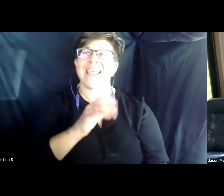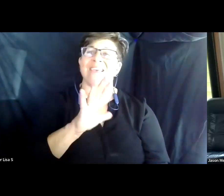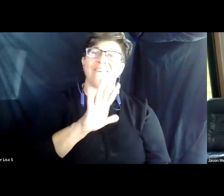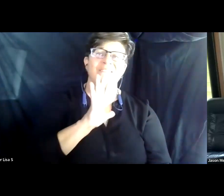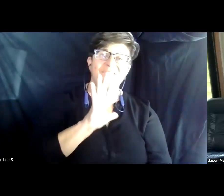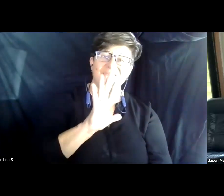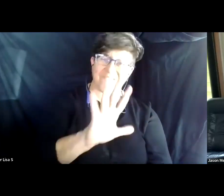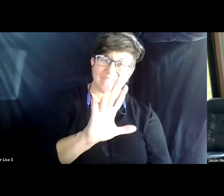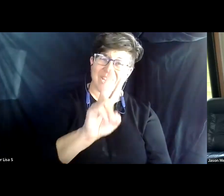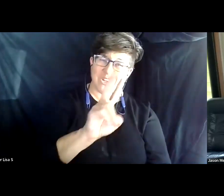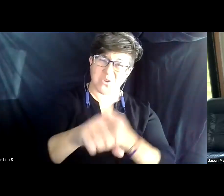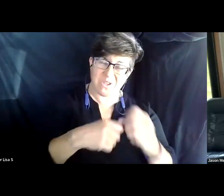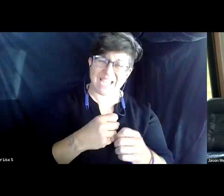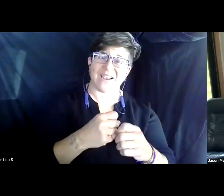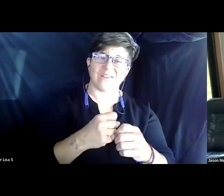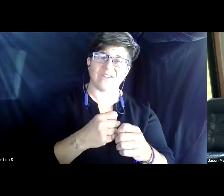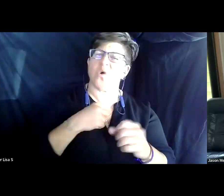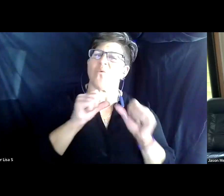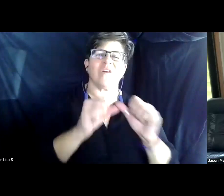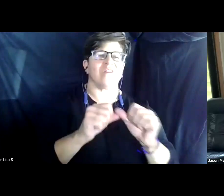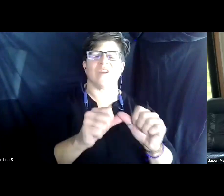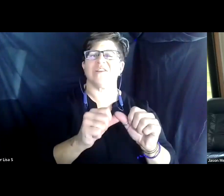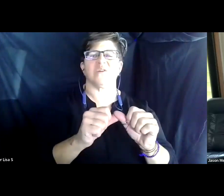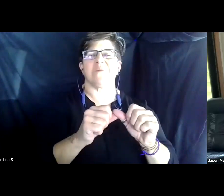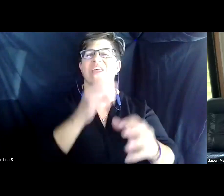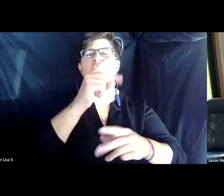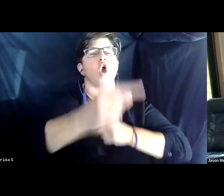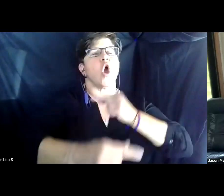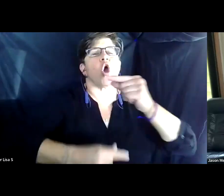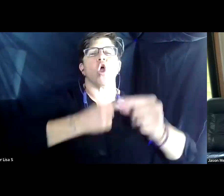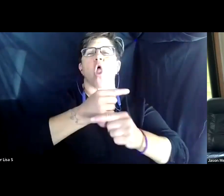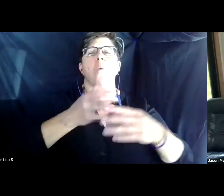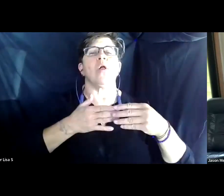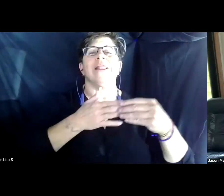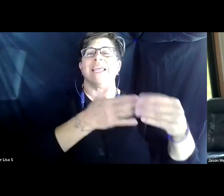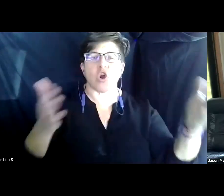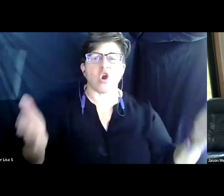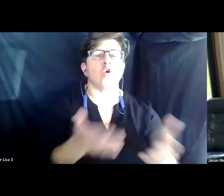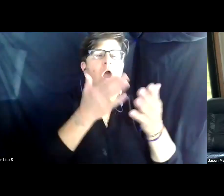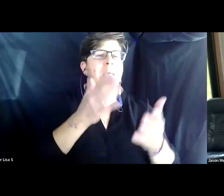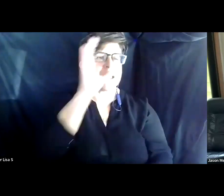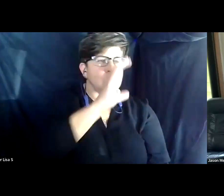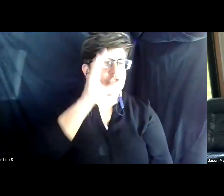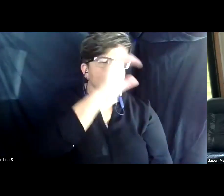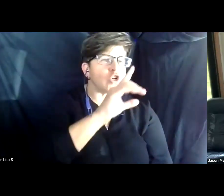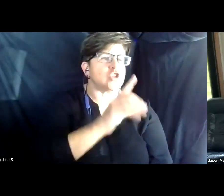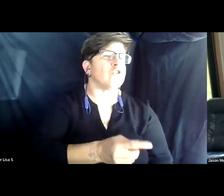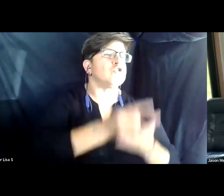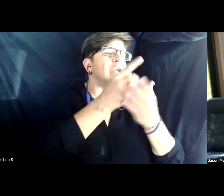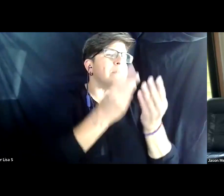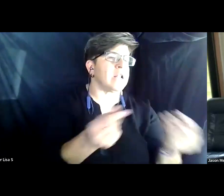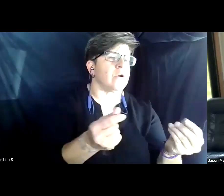have consistently been the undisputed global leader in driving the search for treatments and cures. We have raised